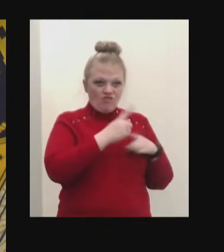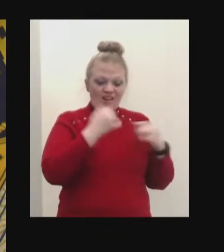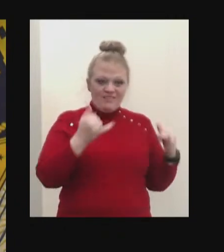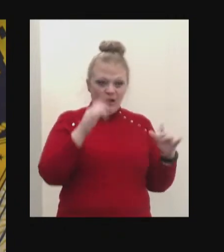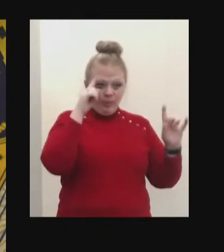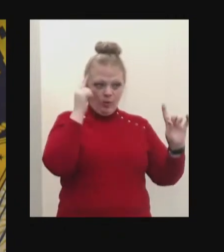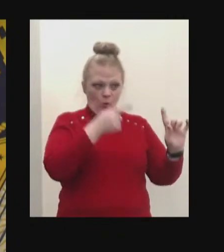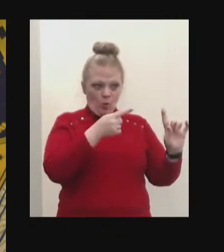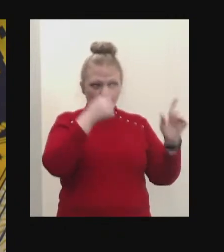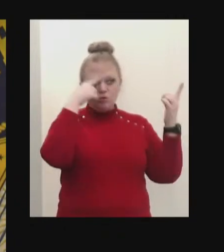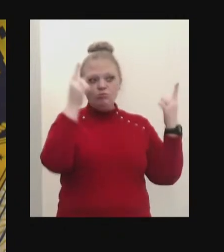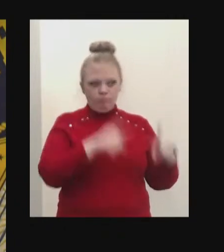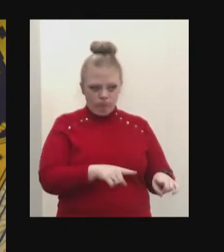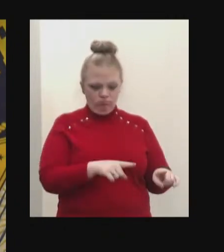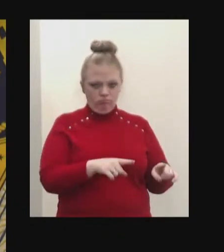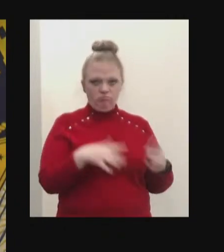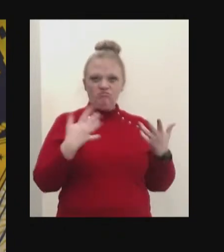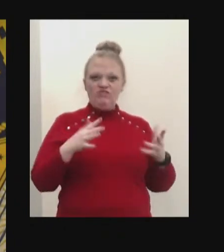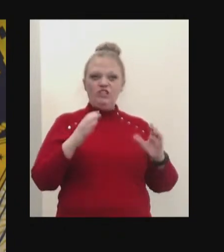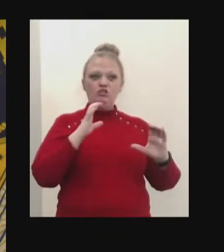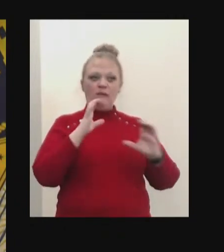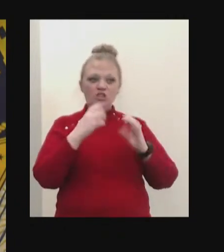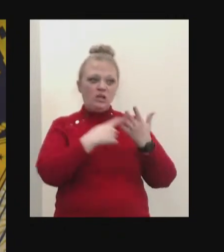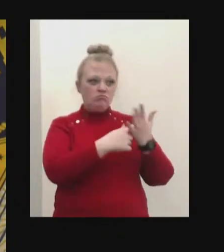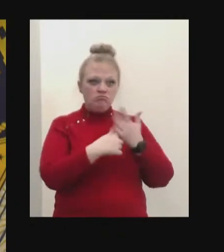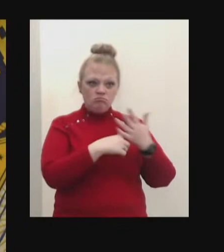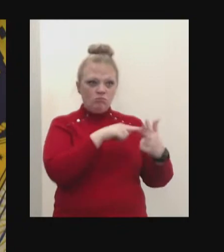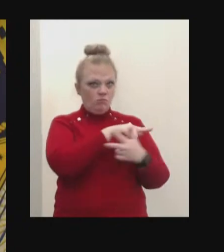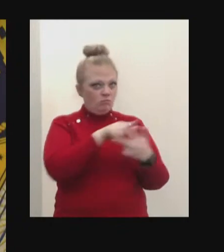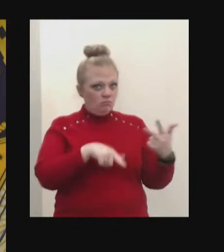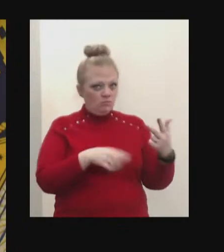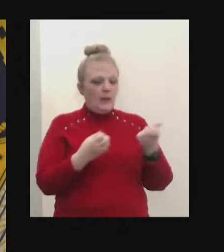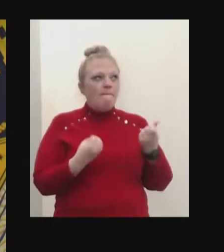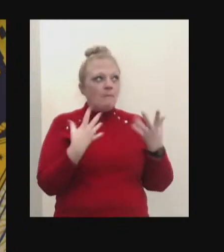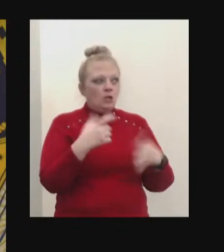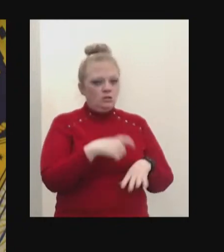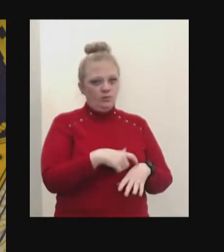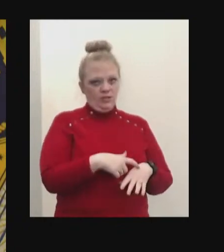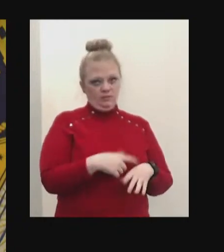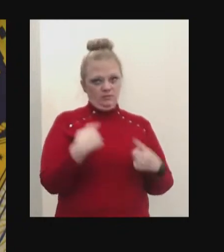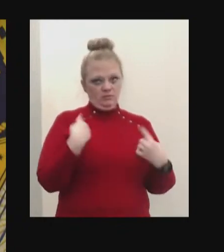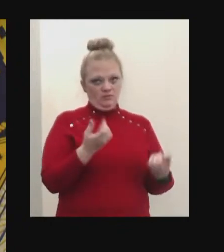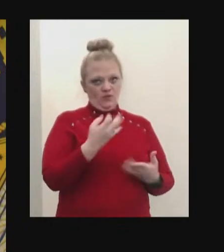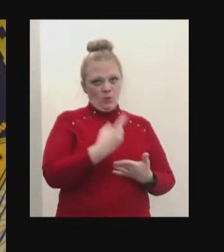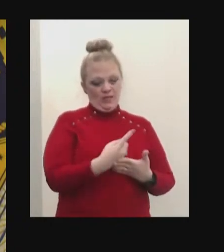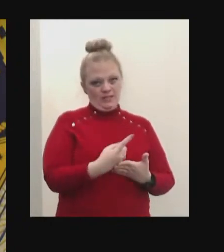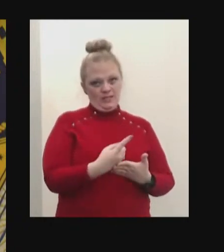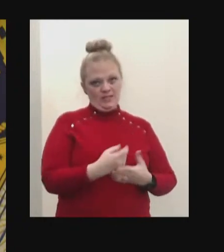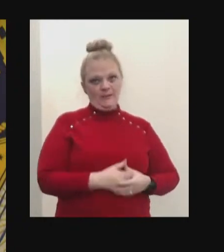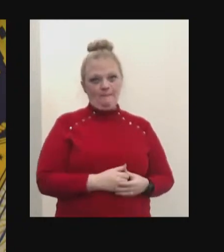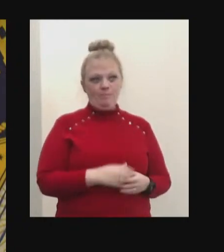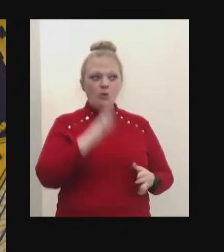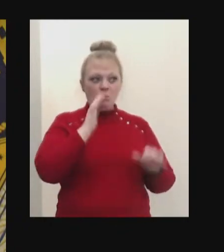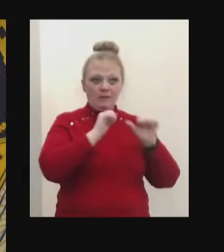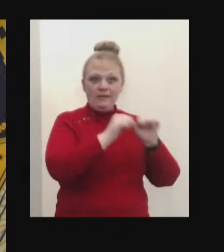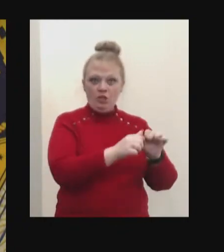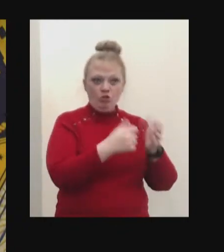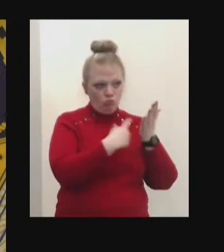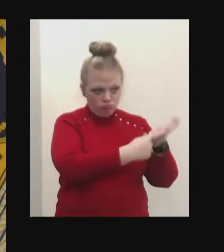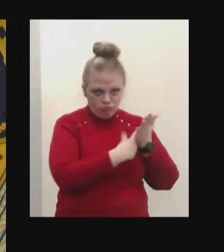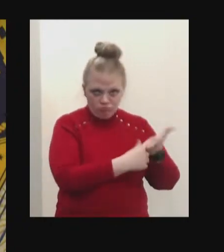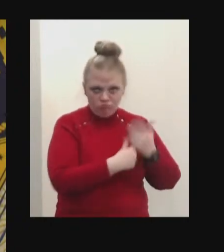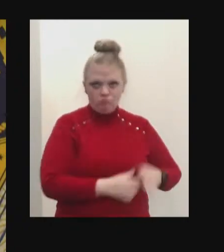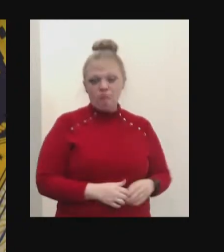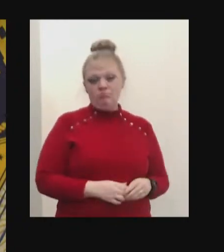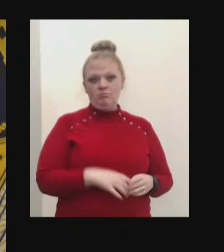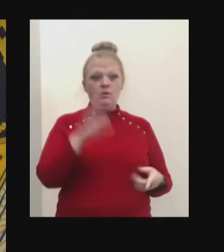deal done. We've had conversations between all the parties multiple times in the last few weeks, and we will continue to have conversations until